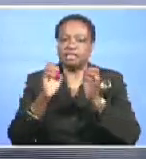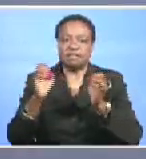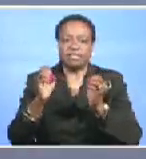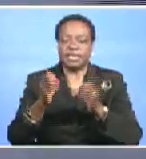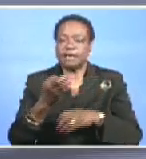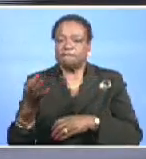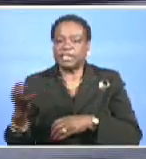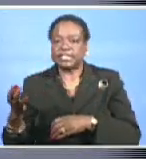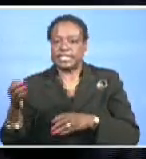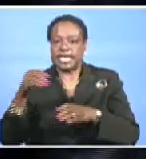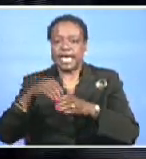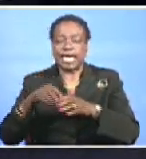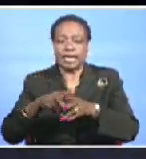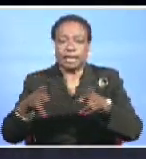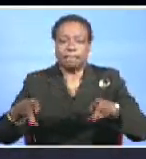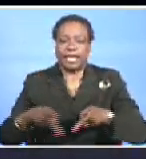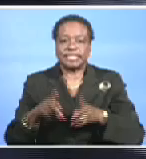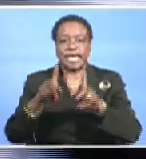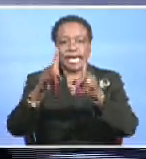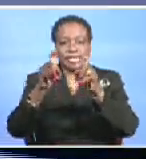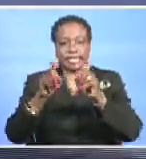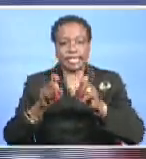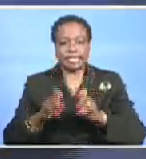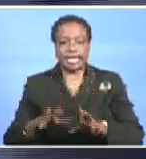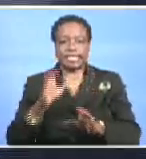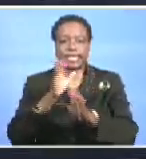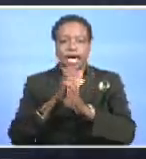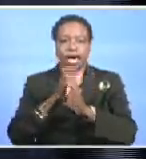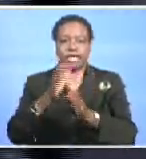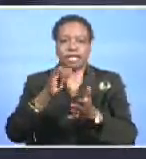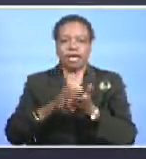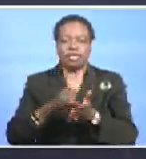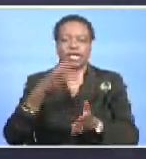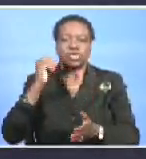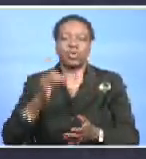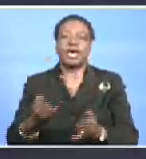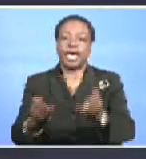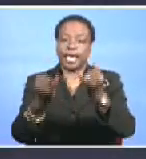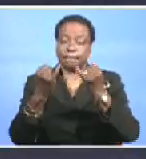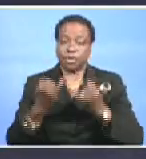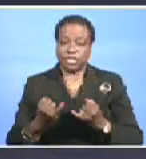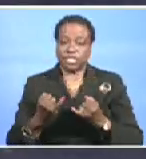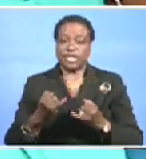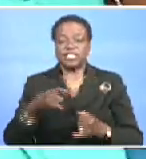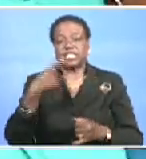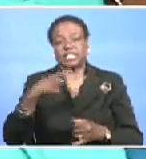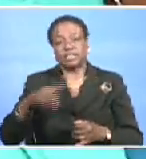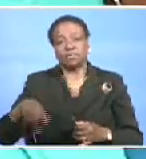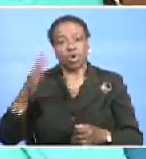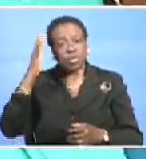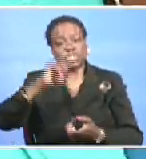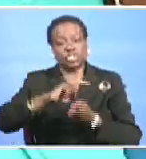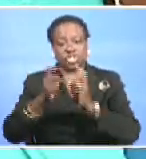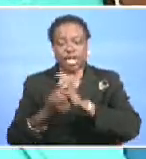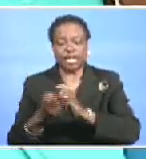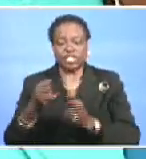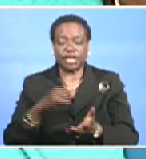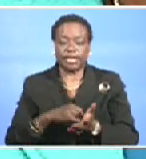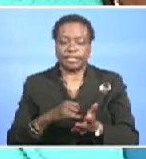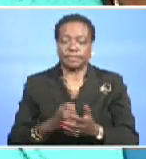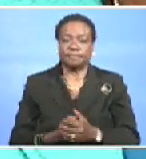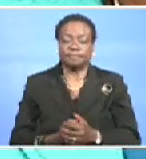to test radiated vehicles that have been imported. She notes that the protocols will change that. So we trust